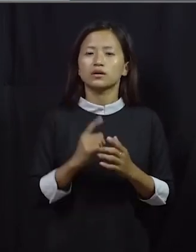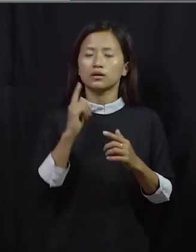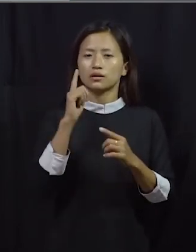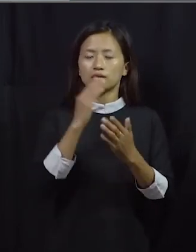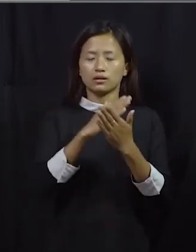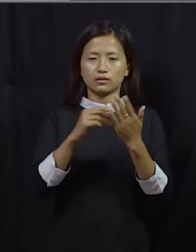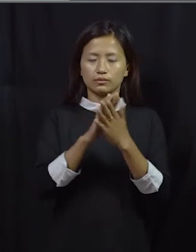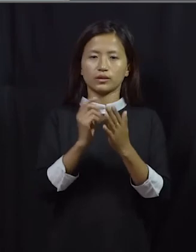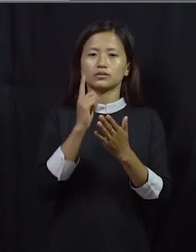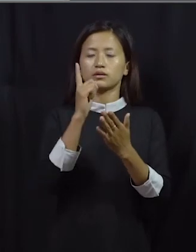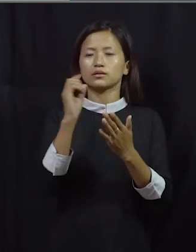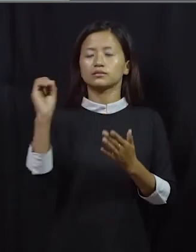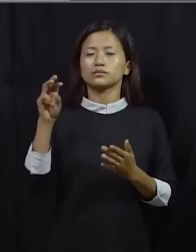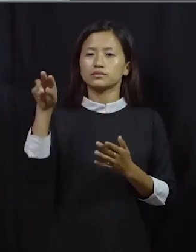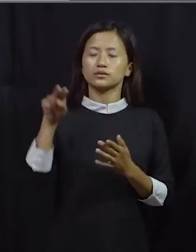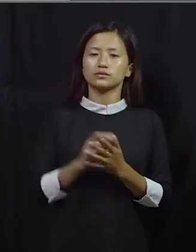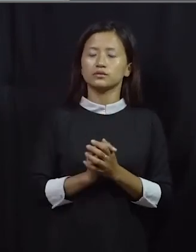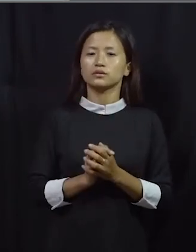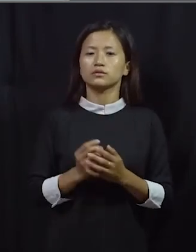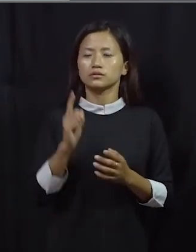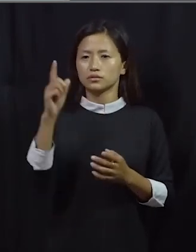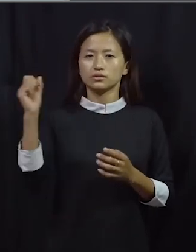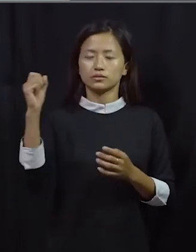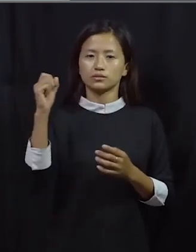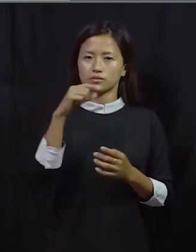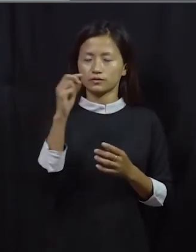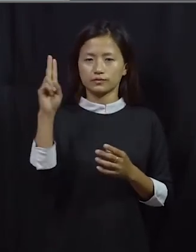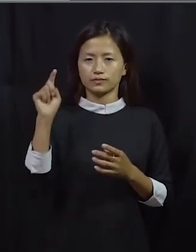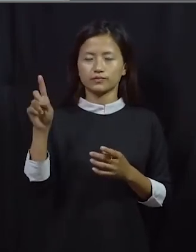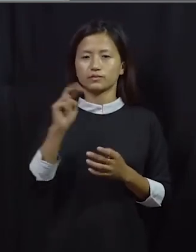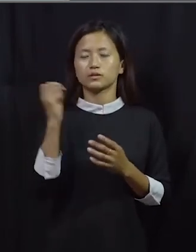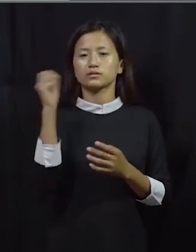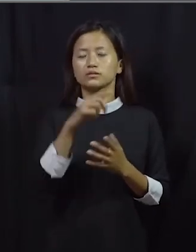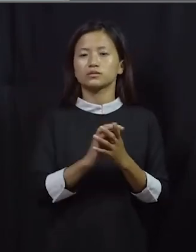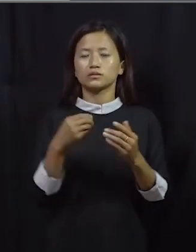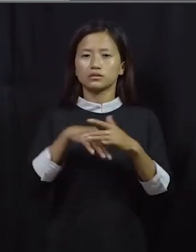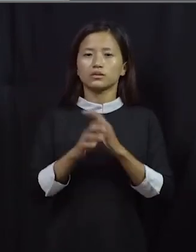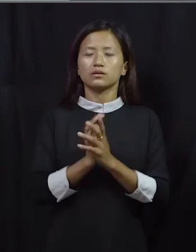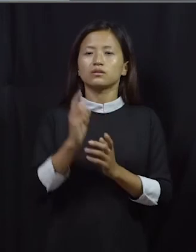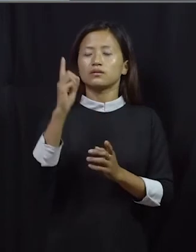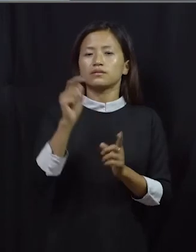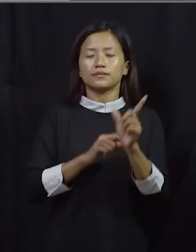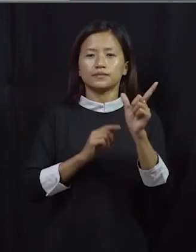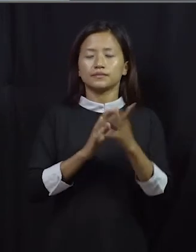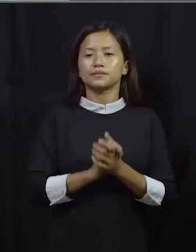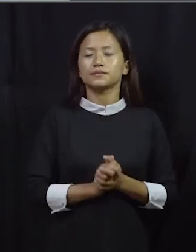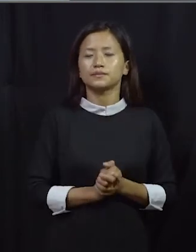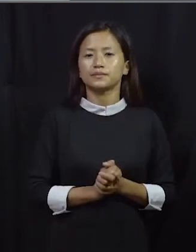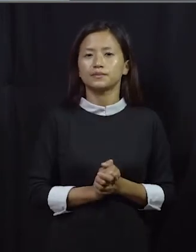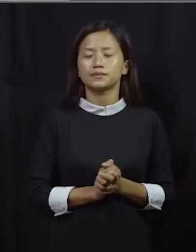months by 1 year, that is 12 months, it comes to 4,500. Again, you will have to